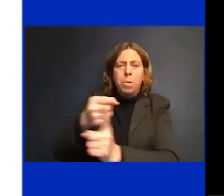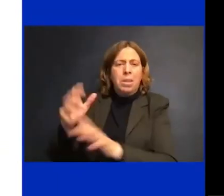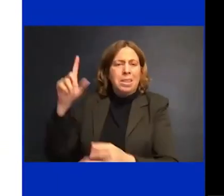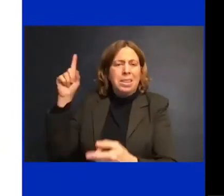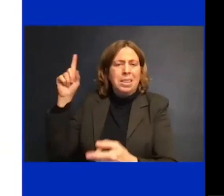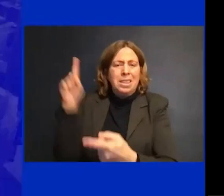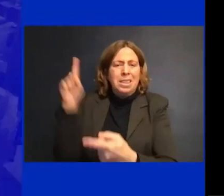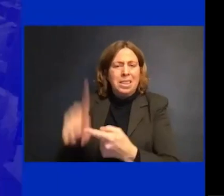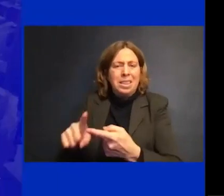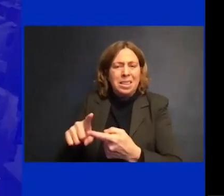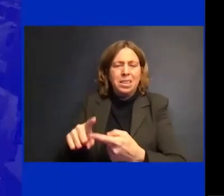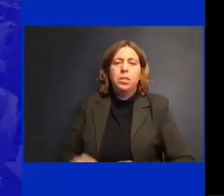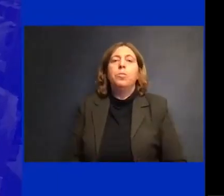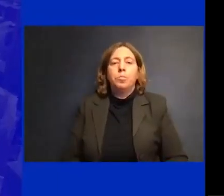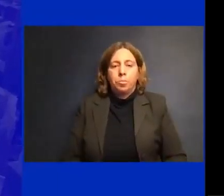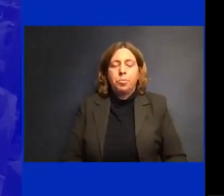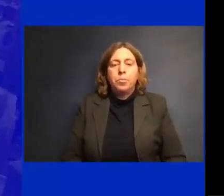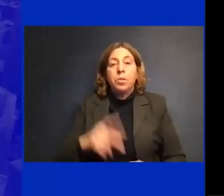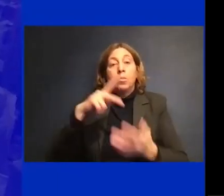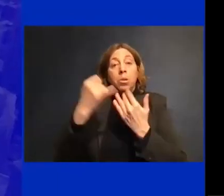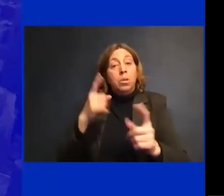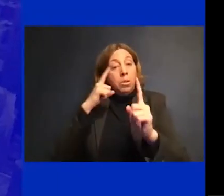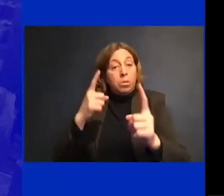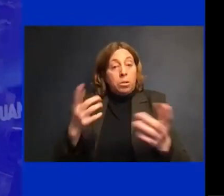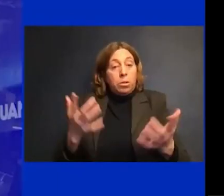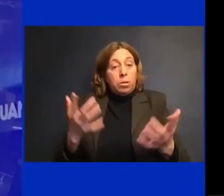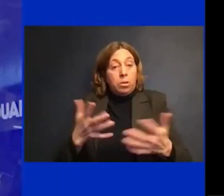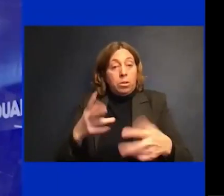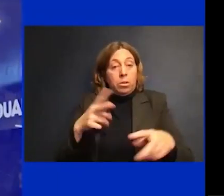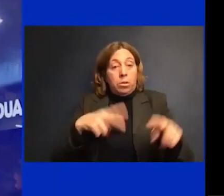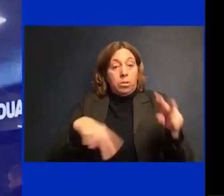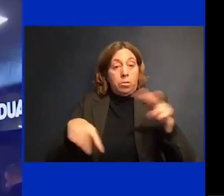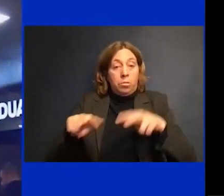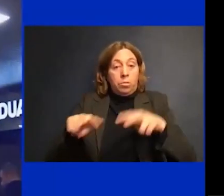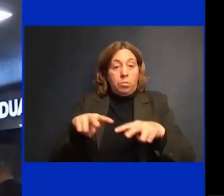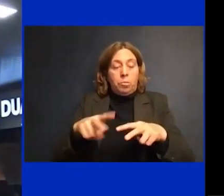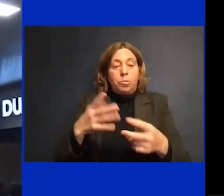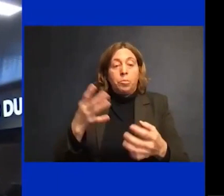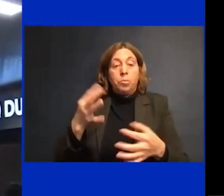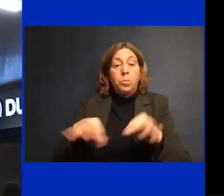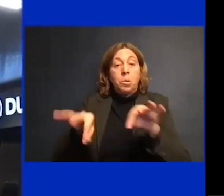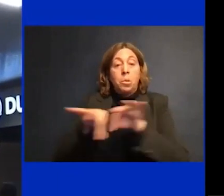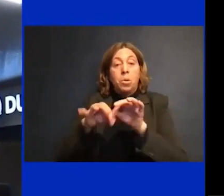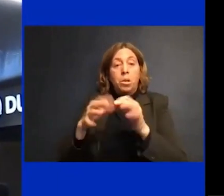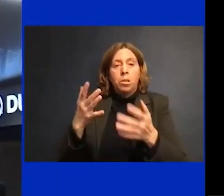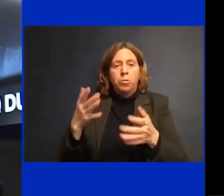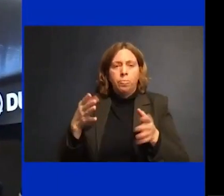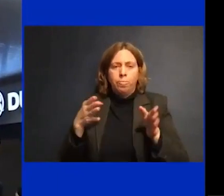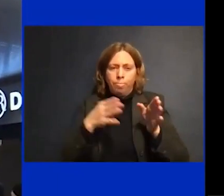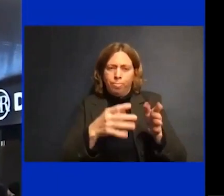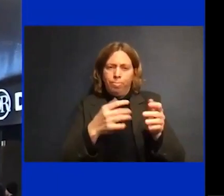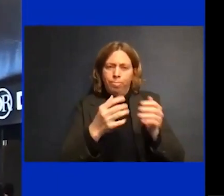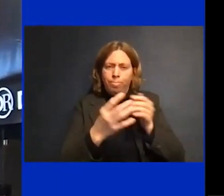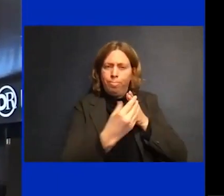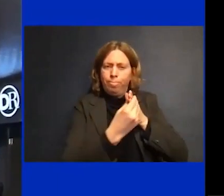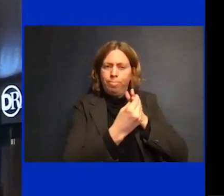environments. Project objectives. An important guiding principle driving this project is the enhancement of the